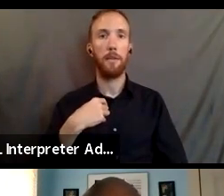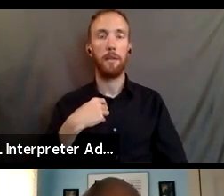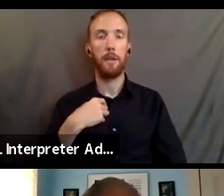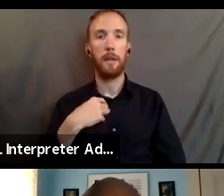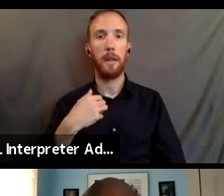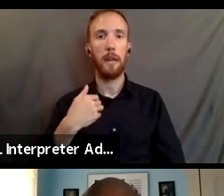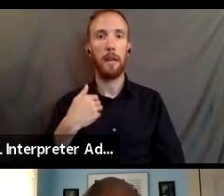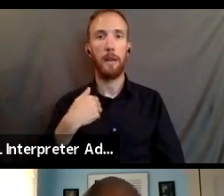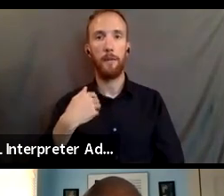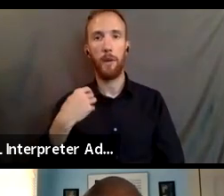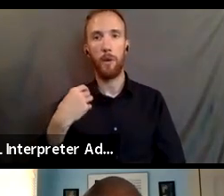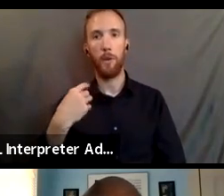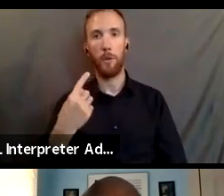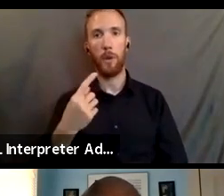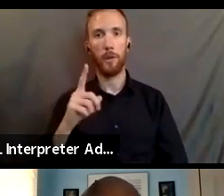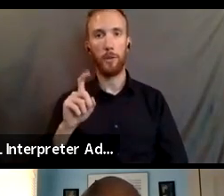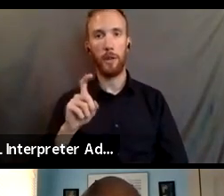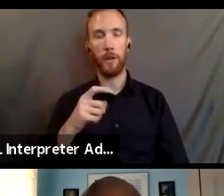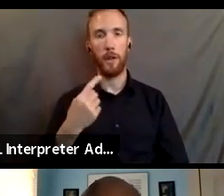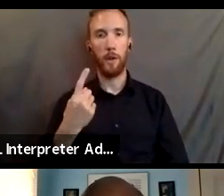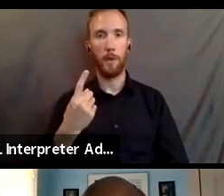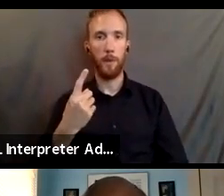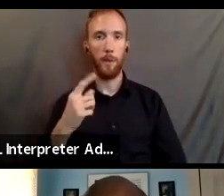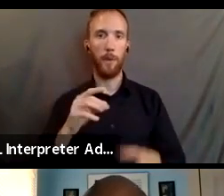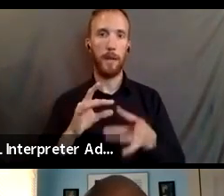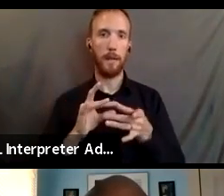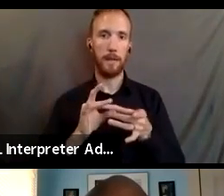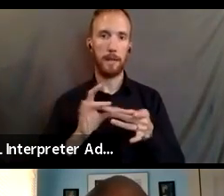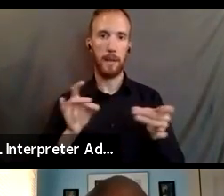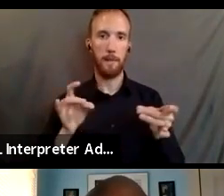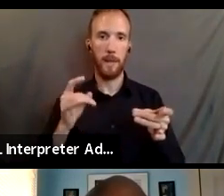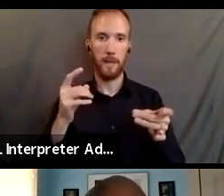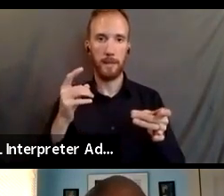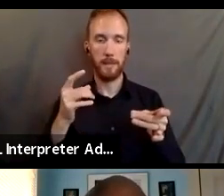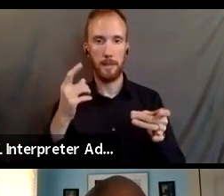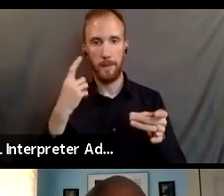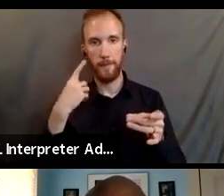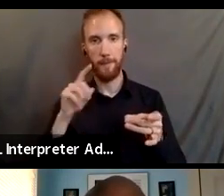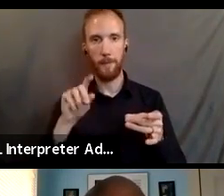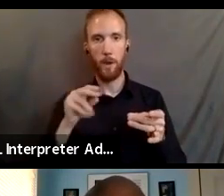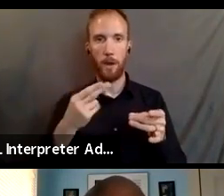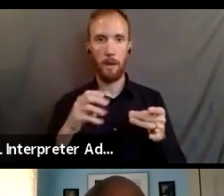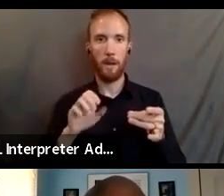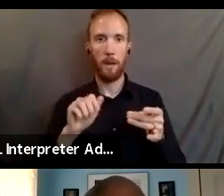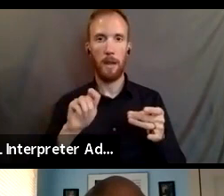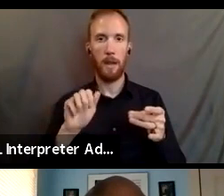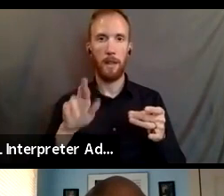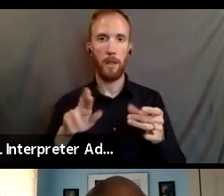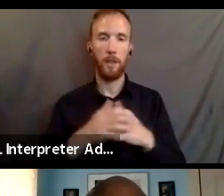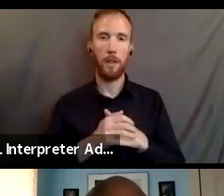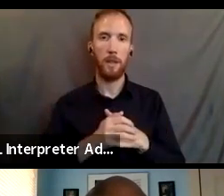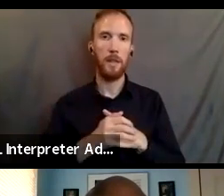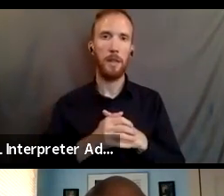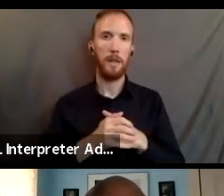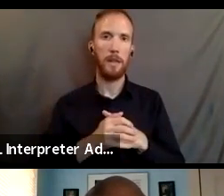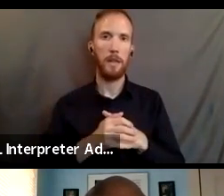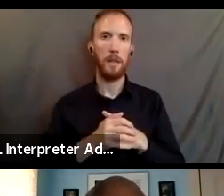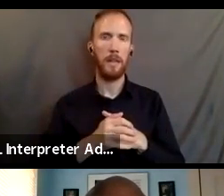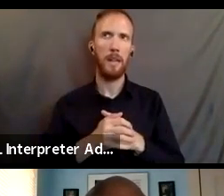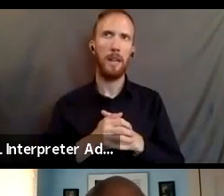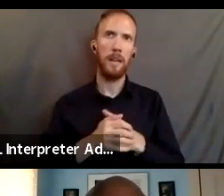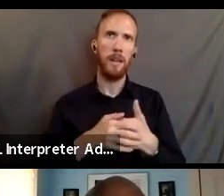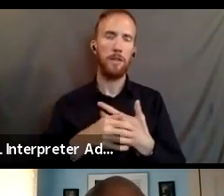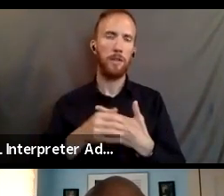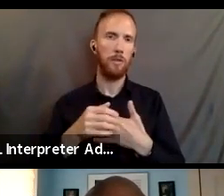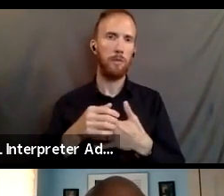one one question and one comment uh for another um given the uncertainty at the federal level